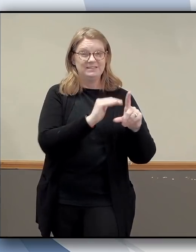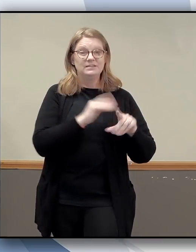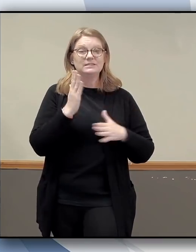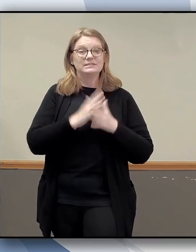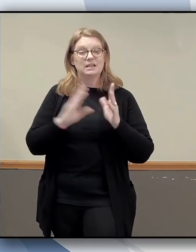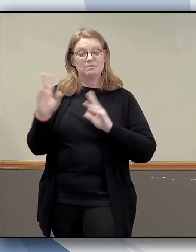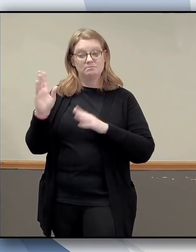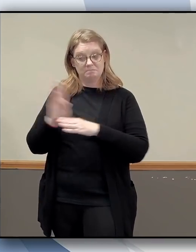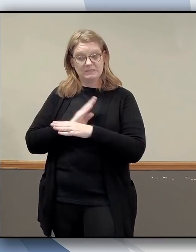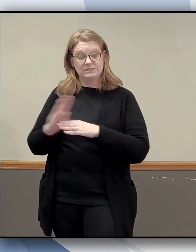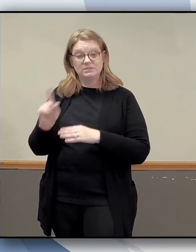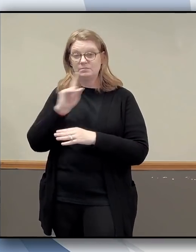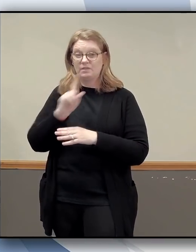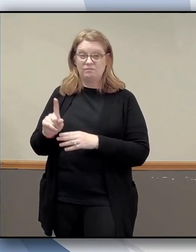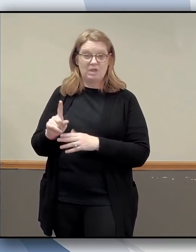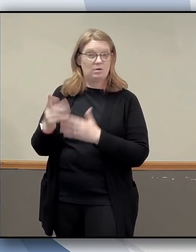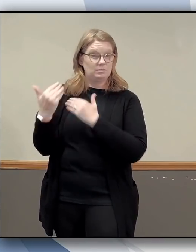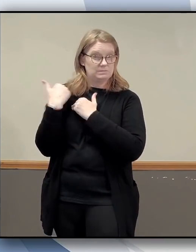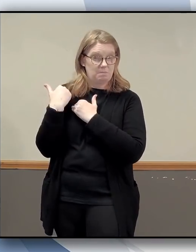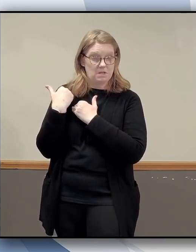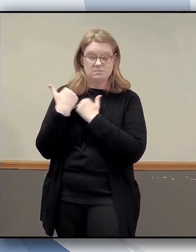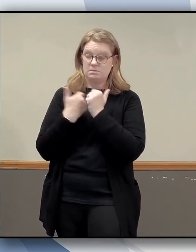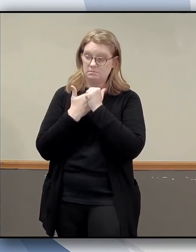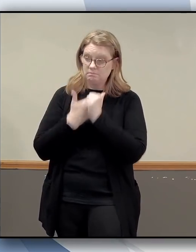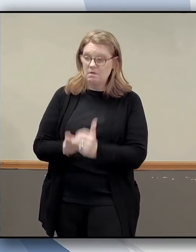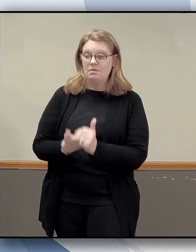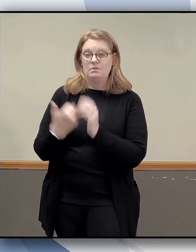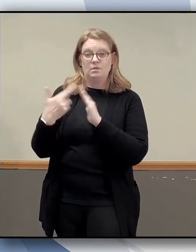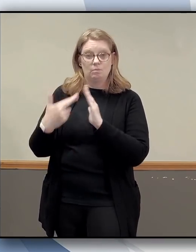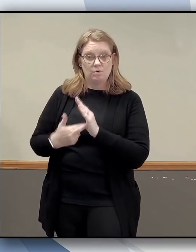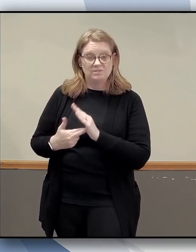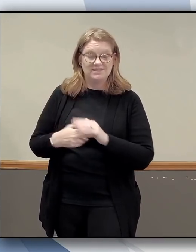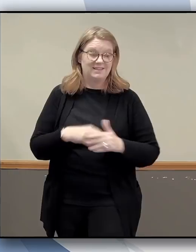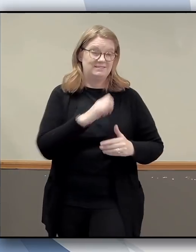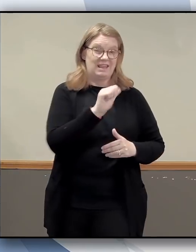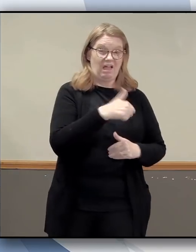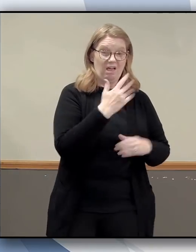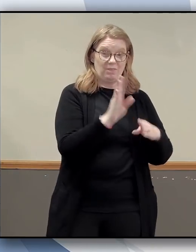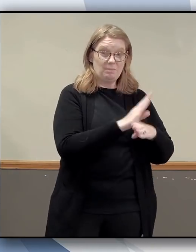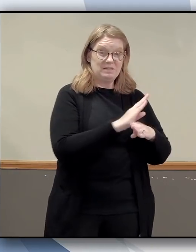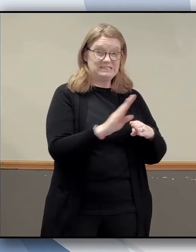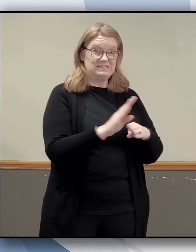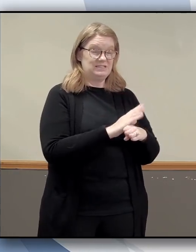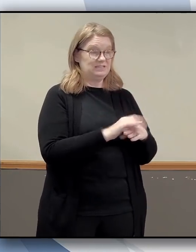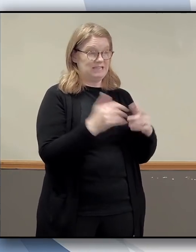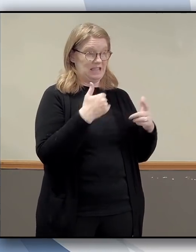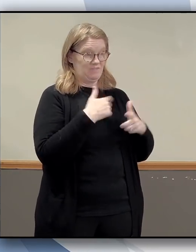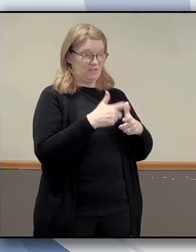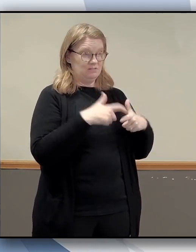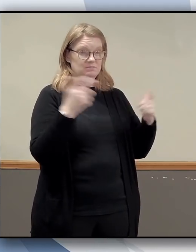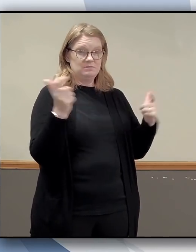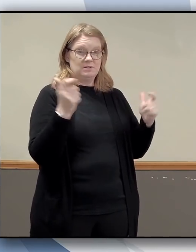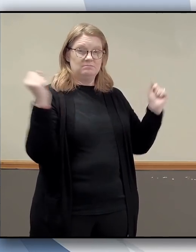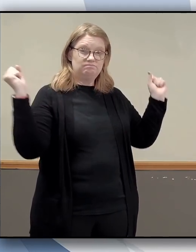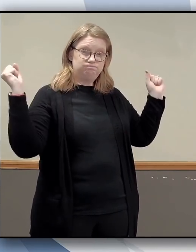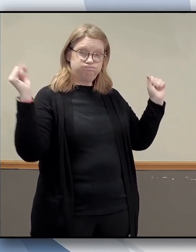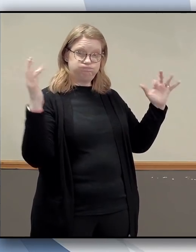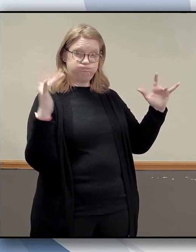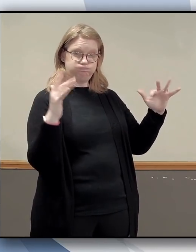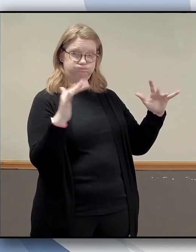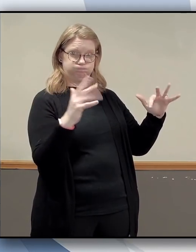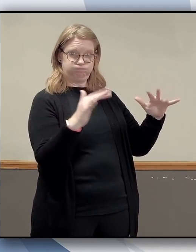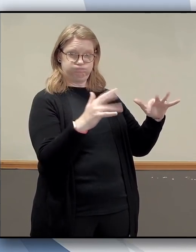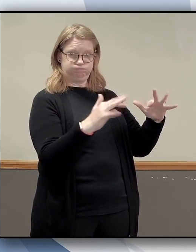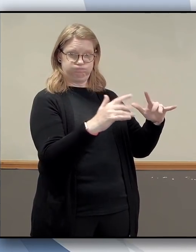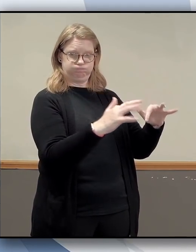very responsibly and other businesses really hosting events that generated, large crowds and spreader events. And I